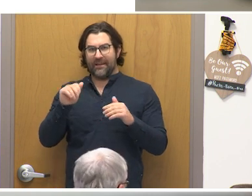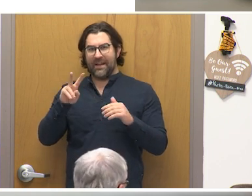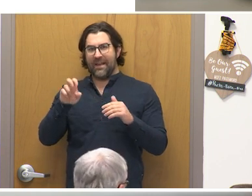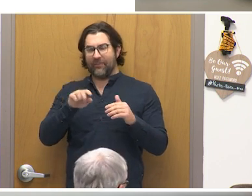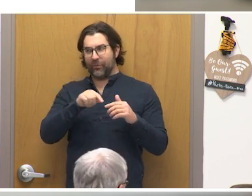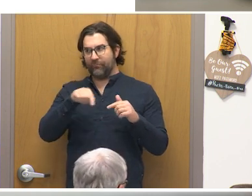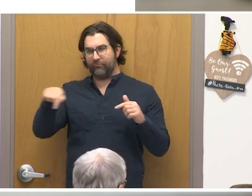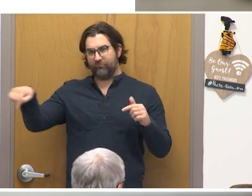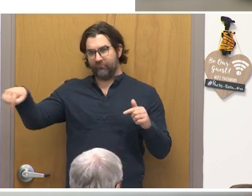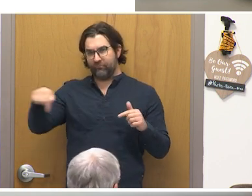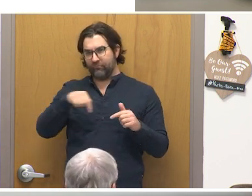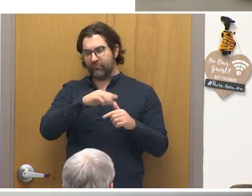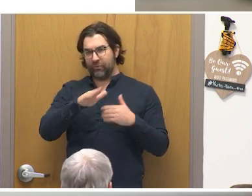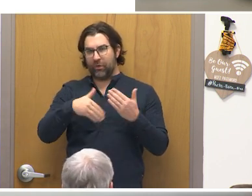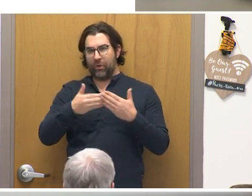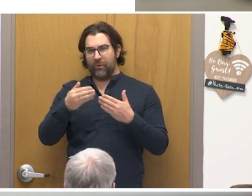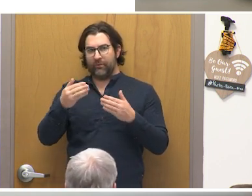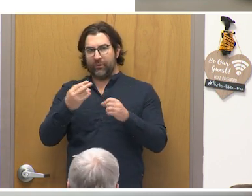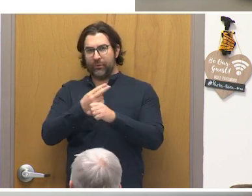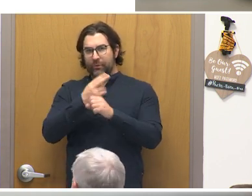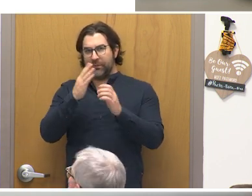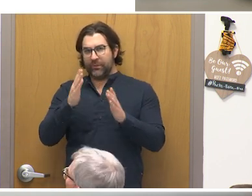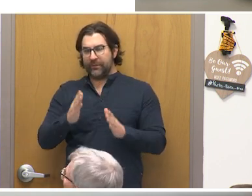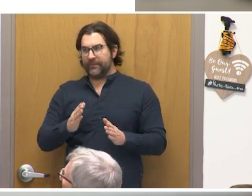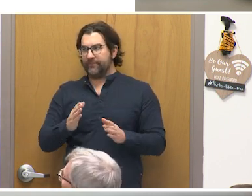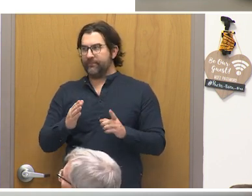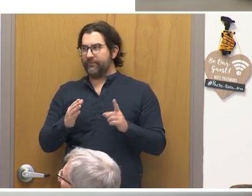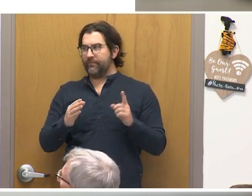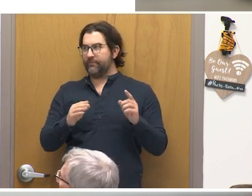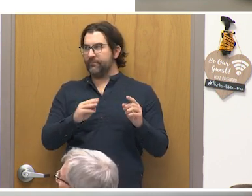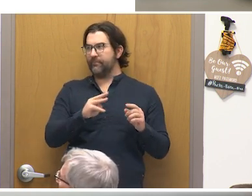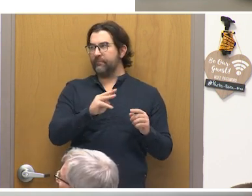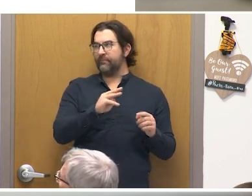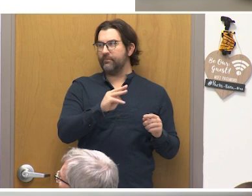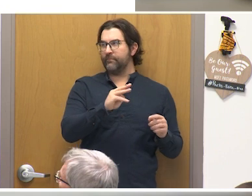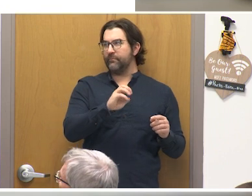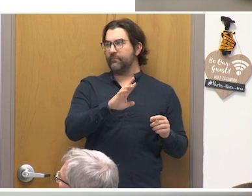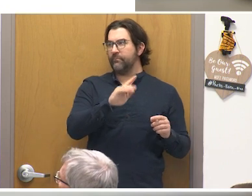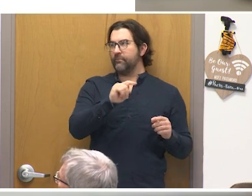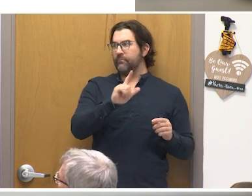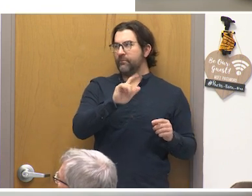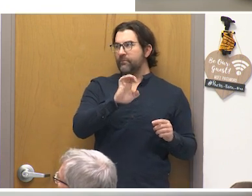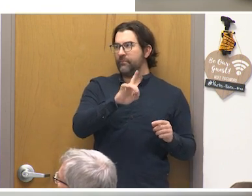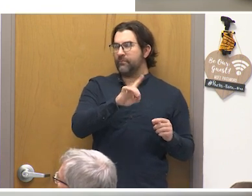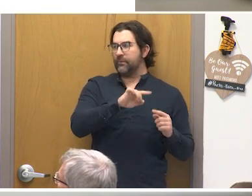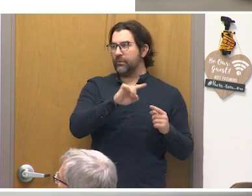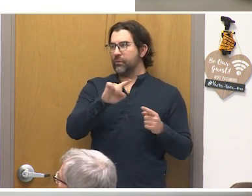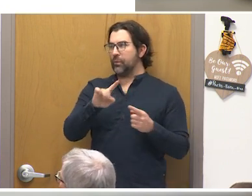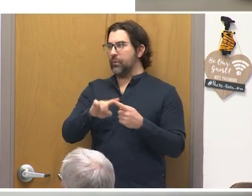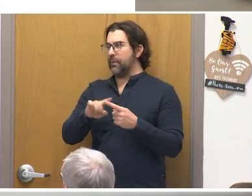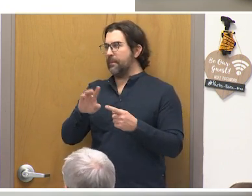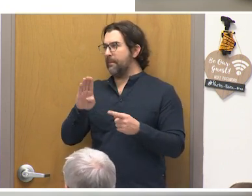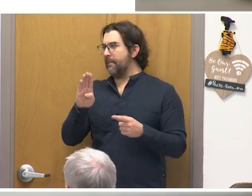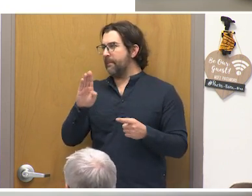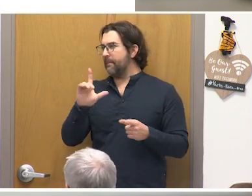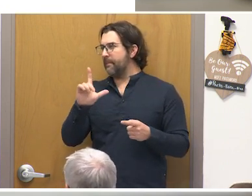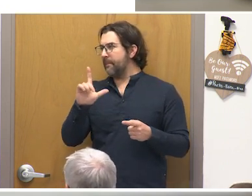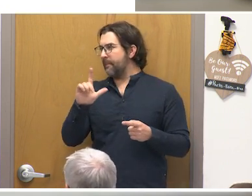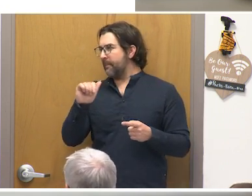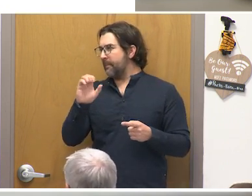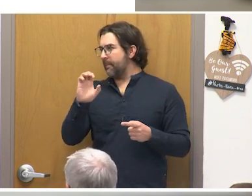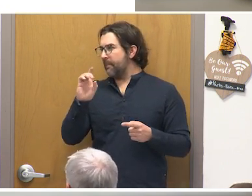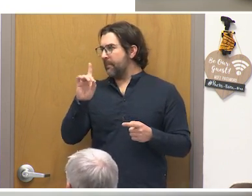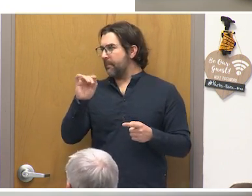users. The project extents are from Mertland Street to Blackador Avenue, and this